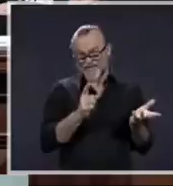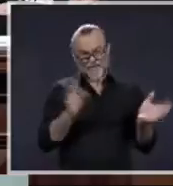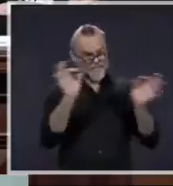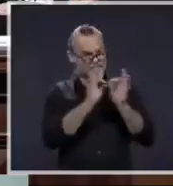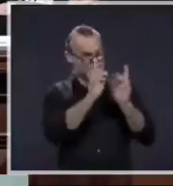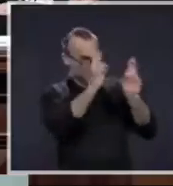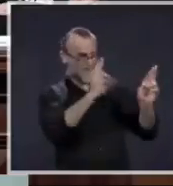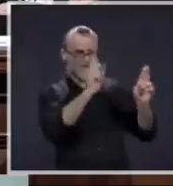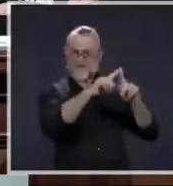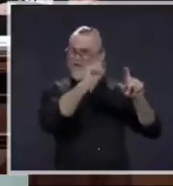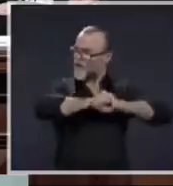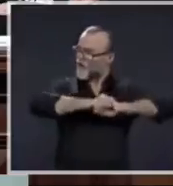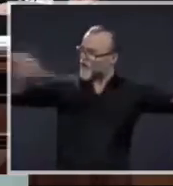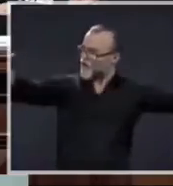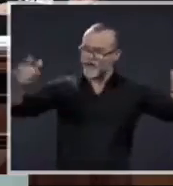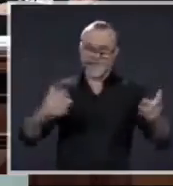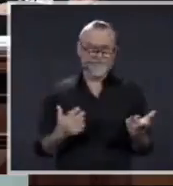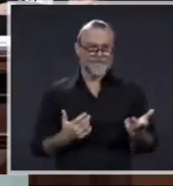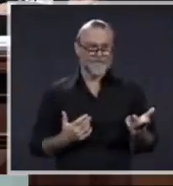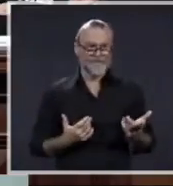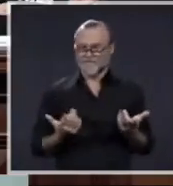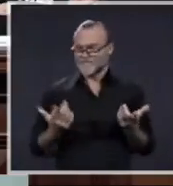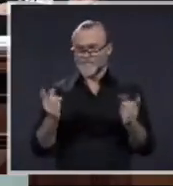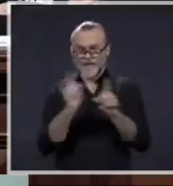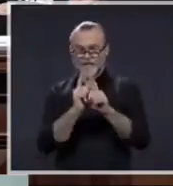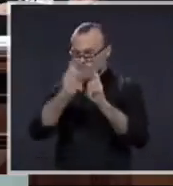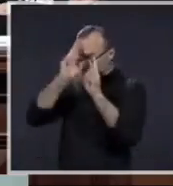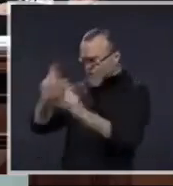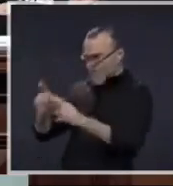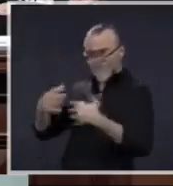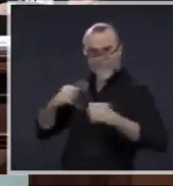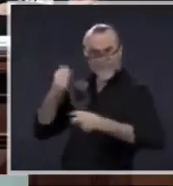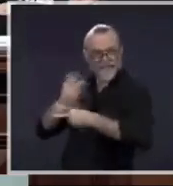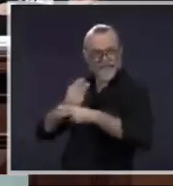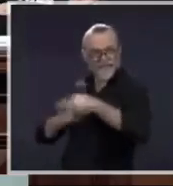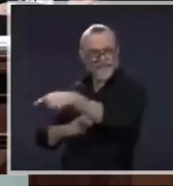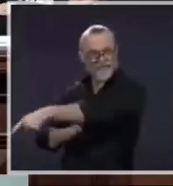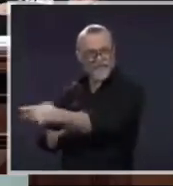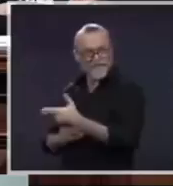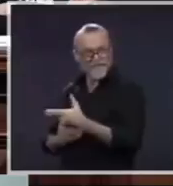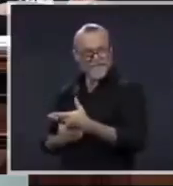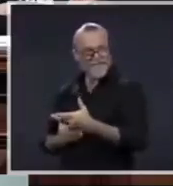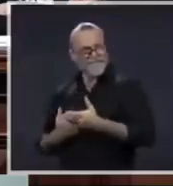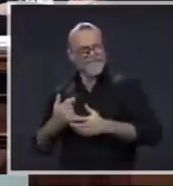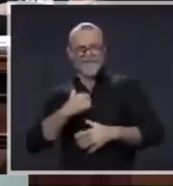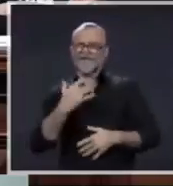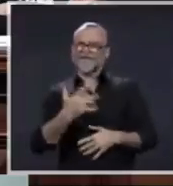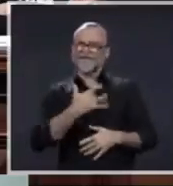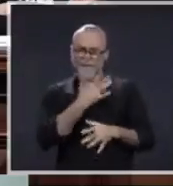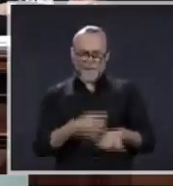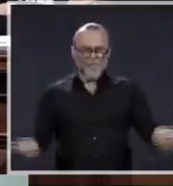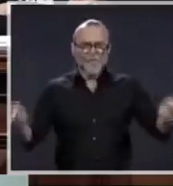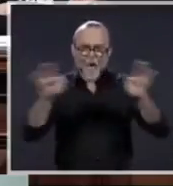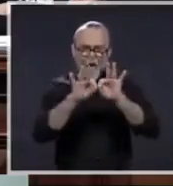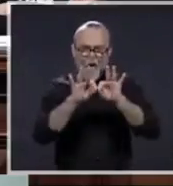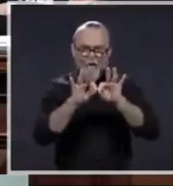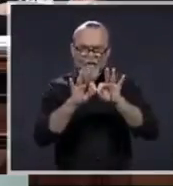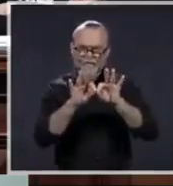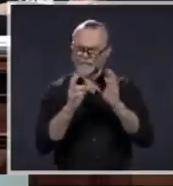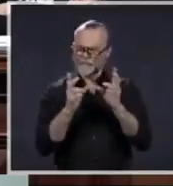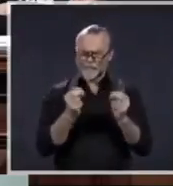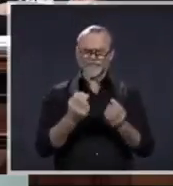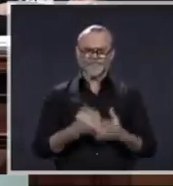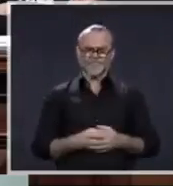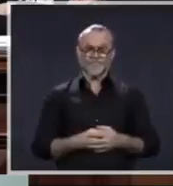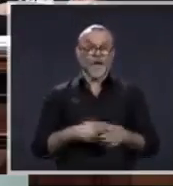down. But you know that with the reopening of some retail stores and not having primary schools reopening in the